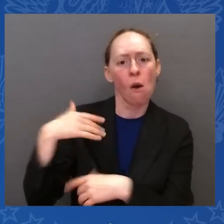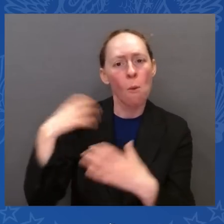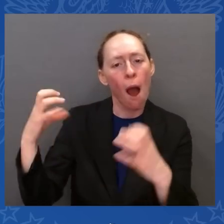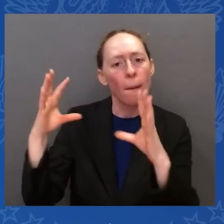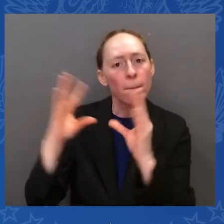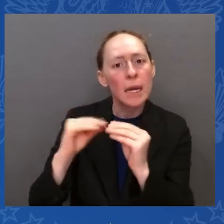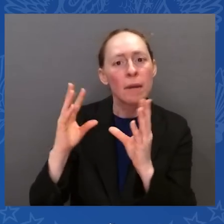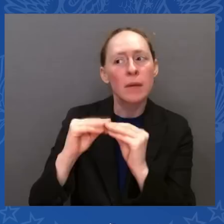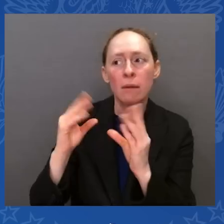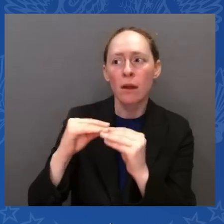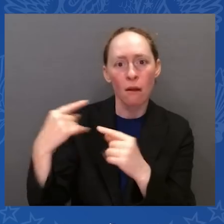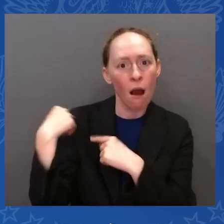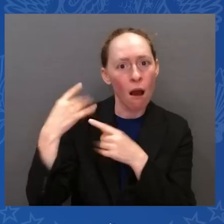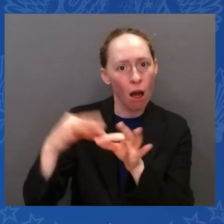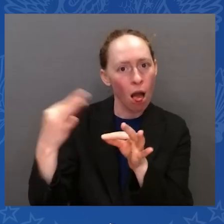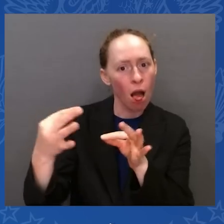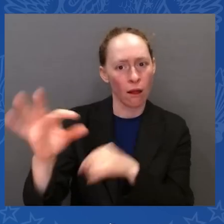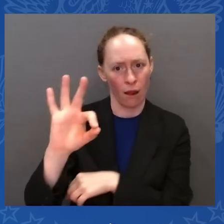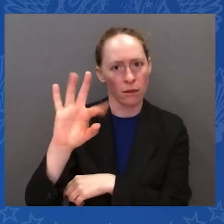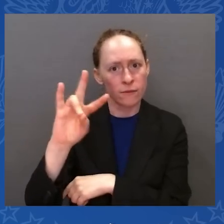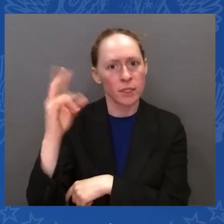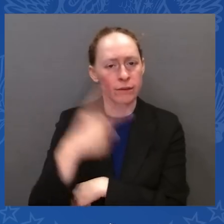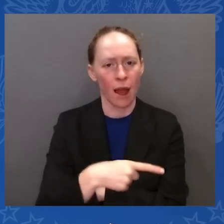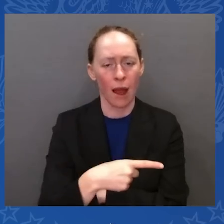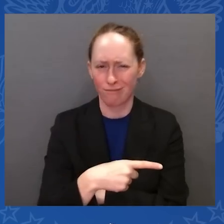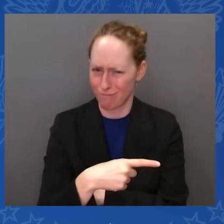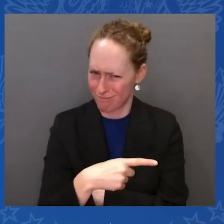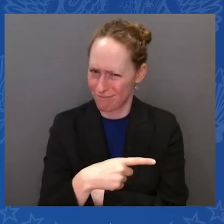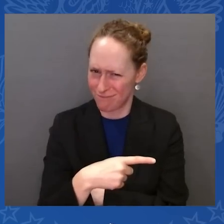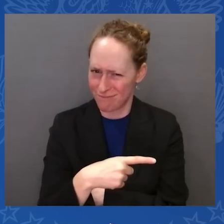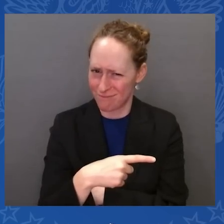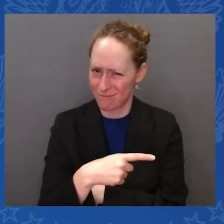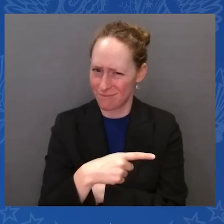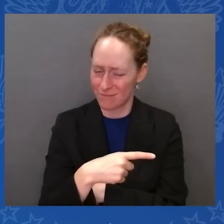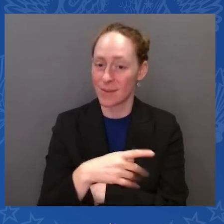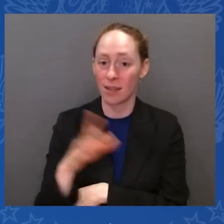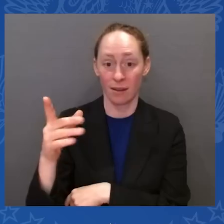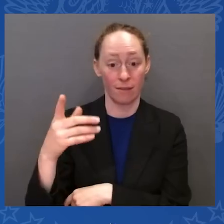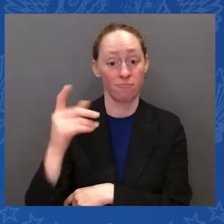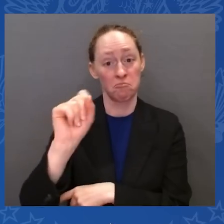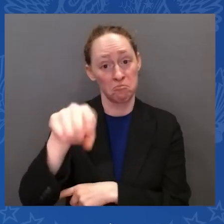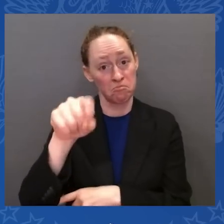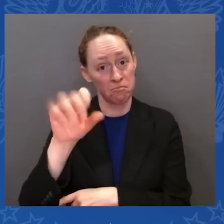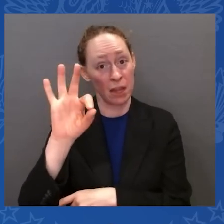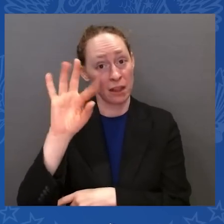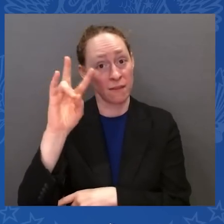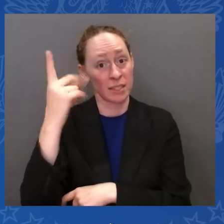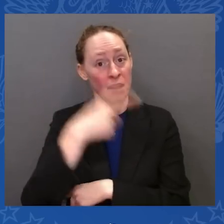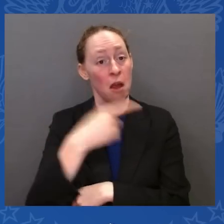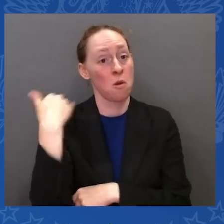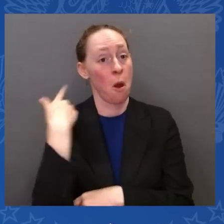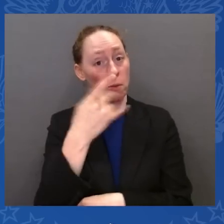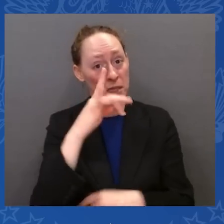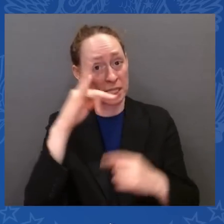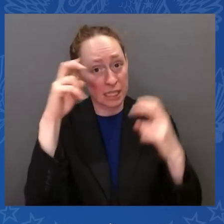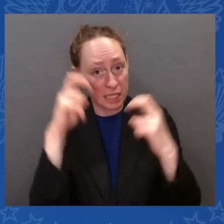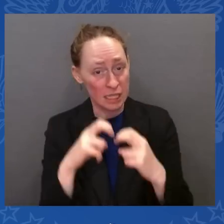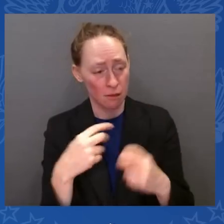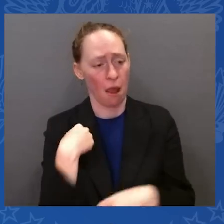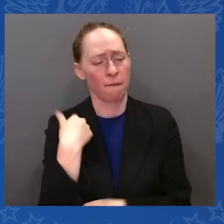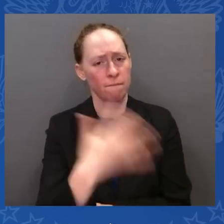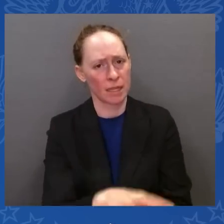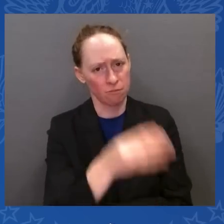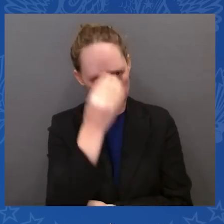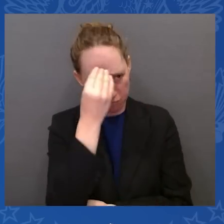days. 97 days ago, we did meet in my office. I said to him at the time, I'm happy to talk to you. You submit